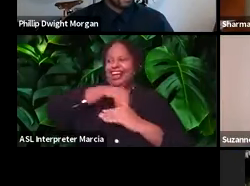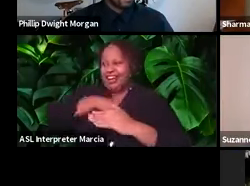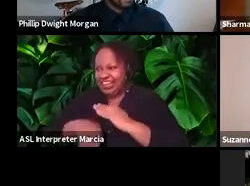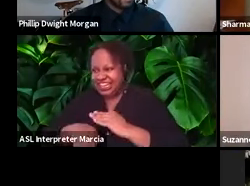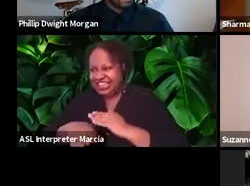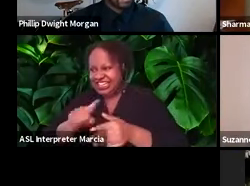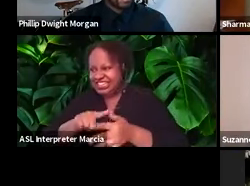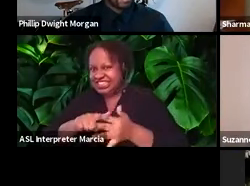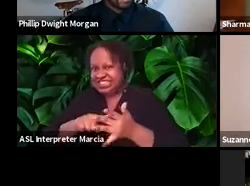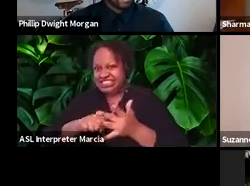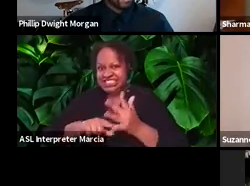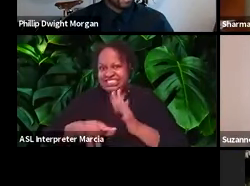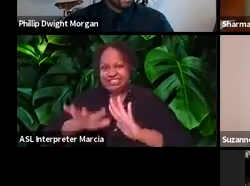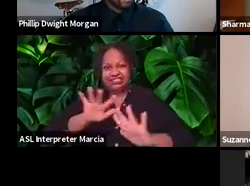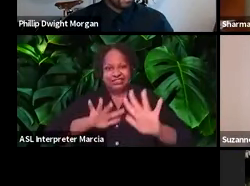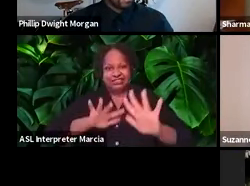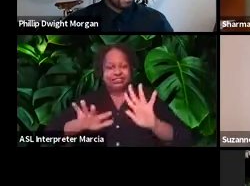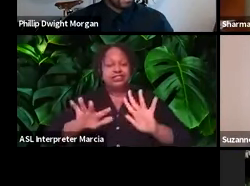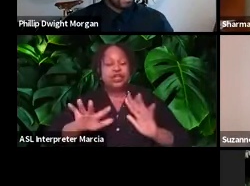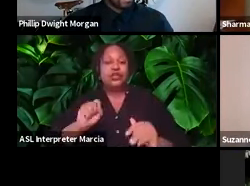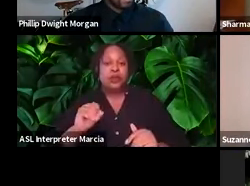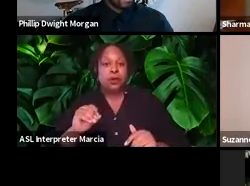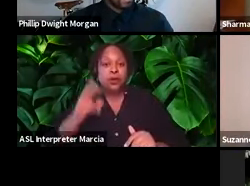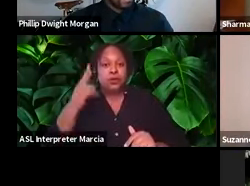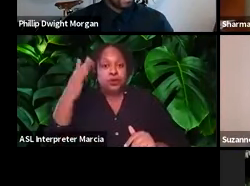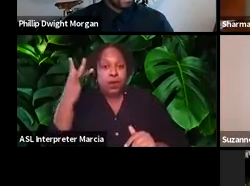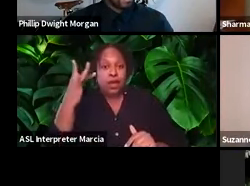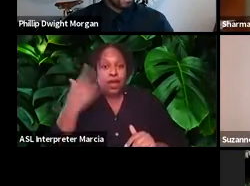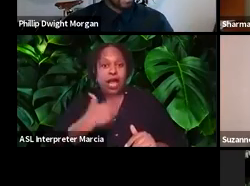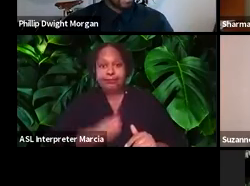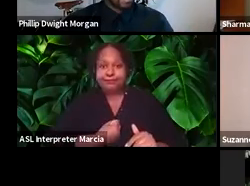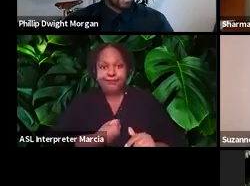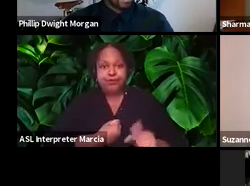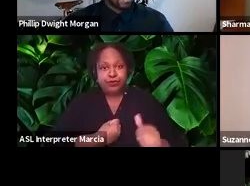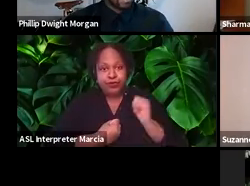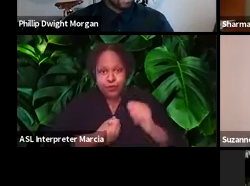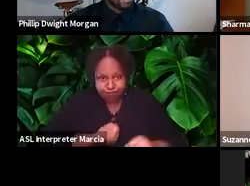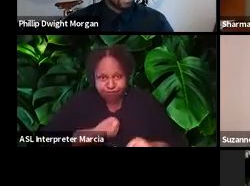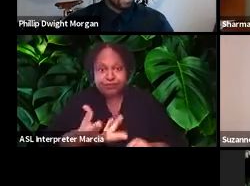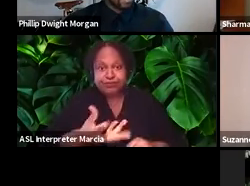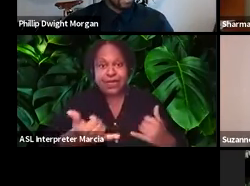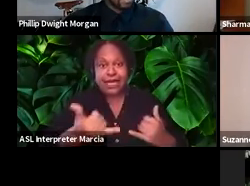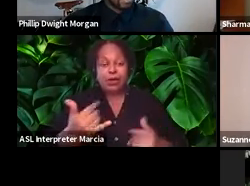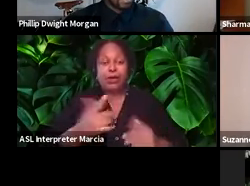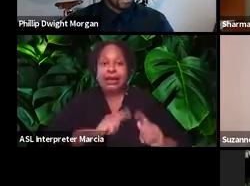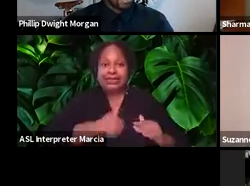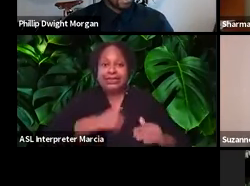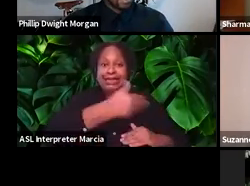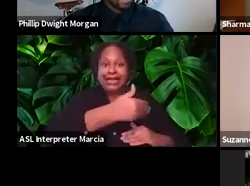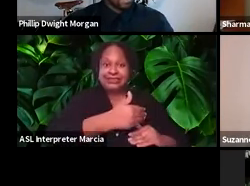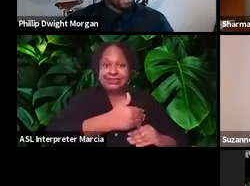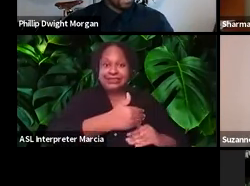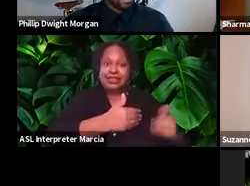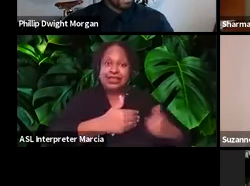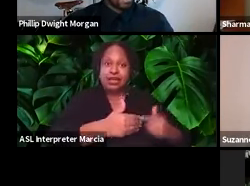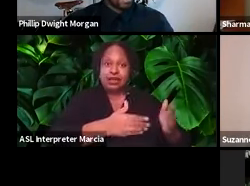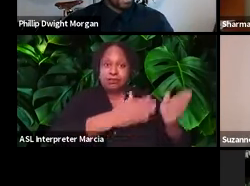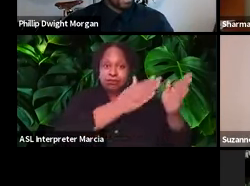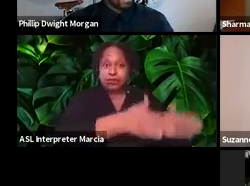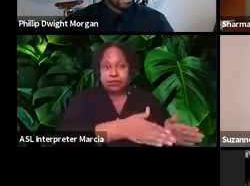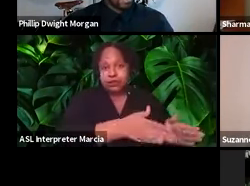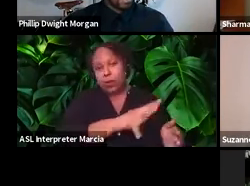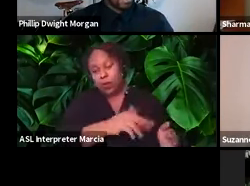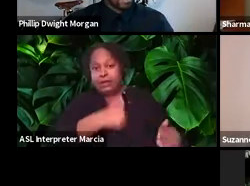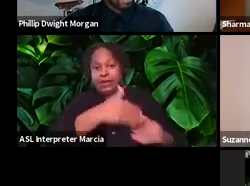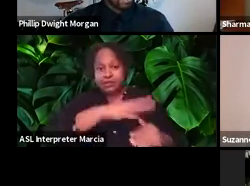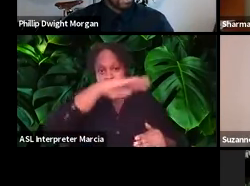I'm unmuted is so that the next young person of color or the next Black man, the next